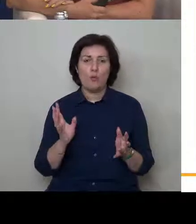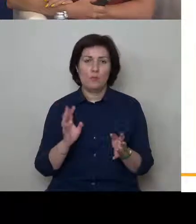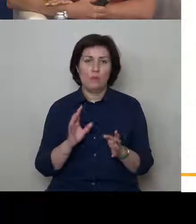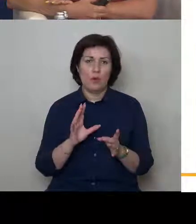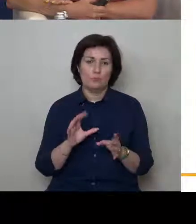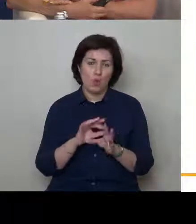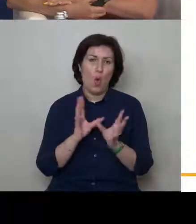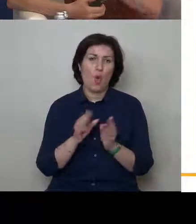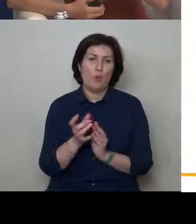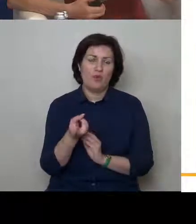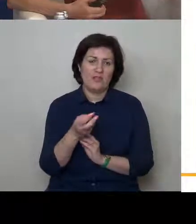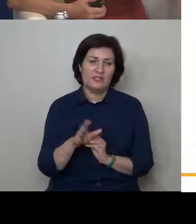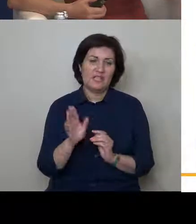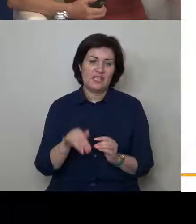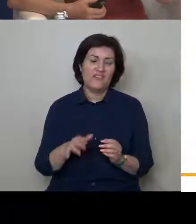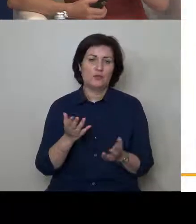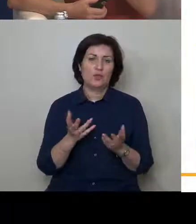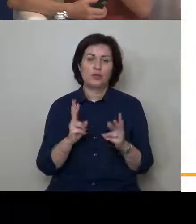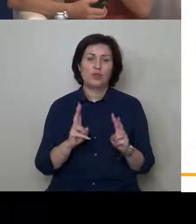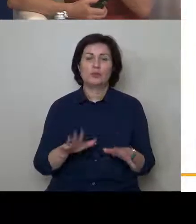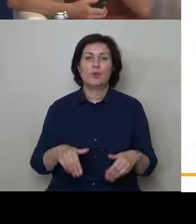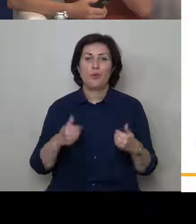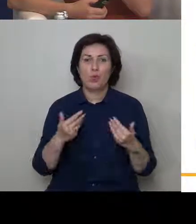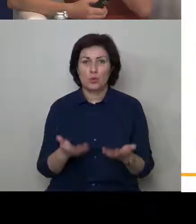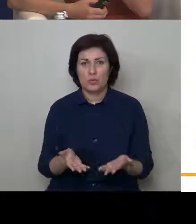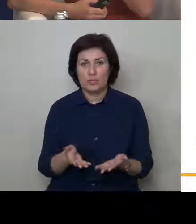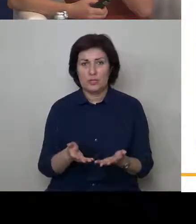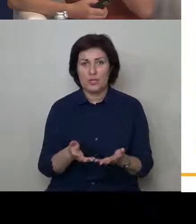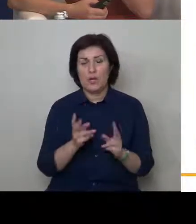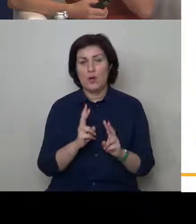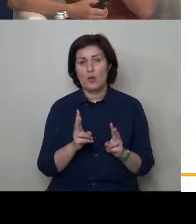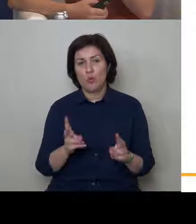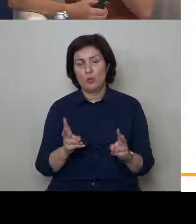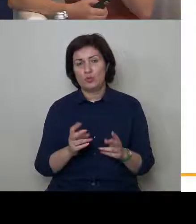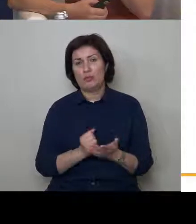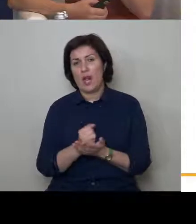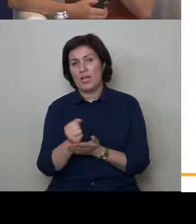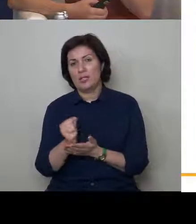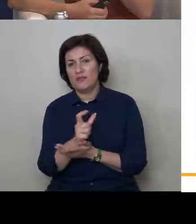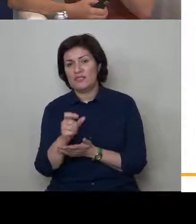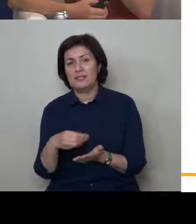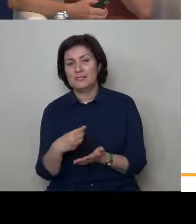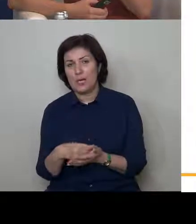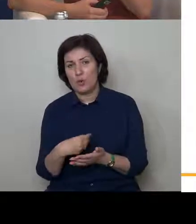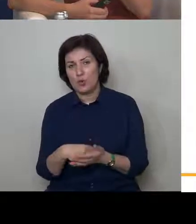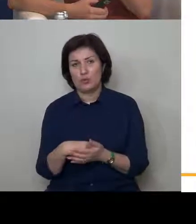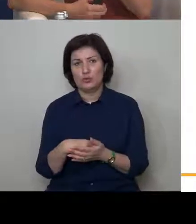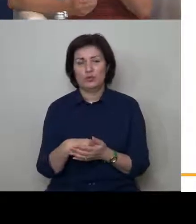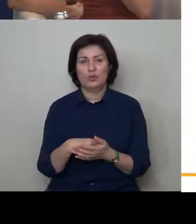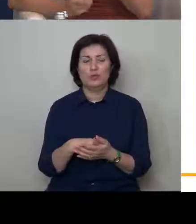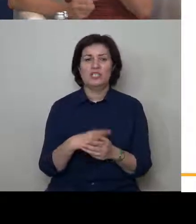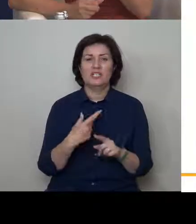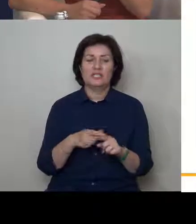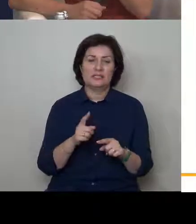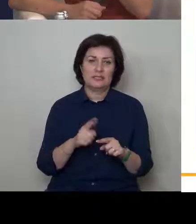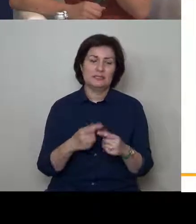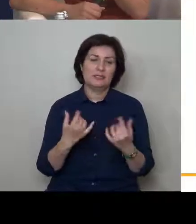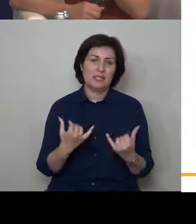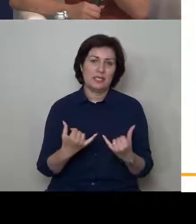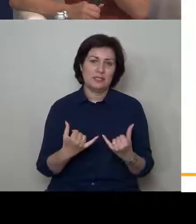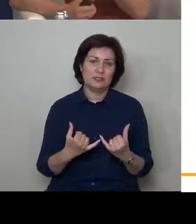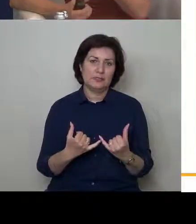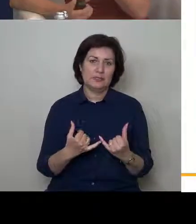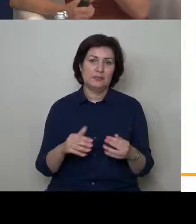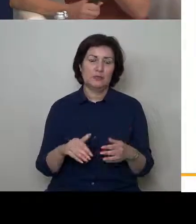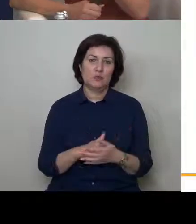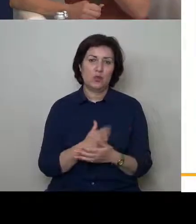And it will be, such situations will be covered by this article, even if someone offers to run for